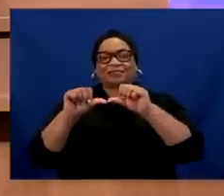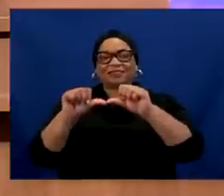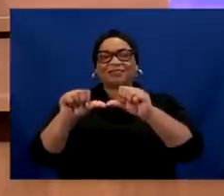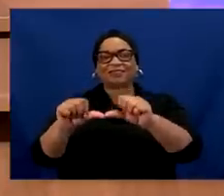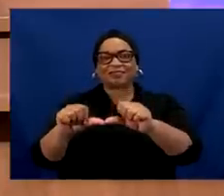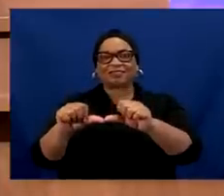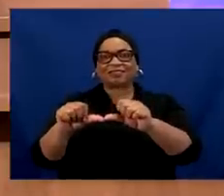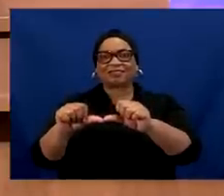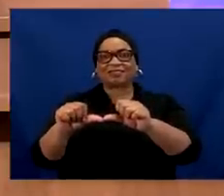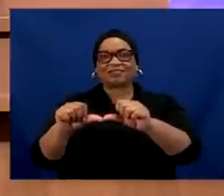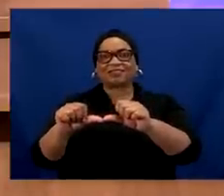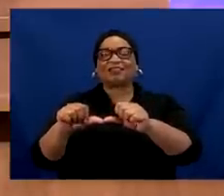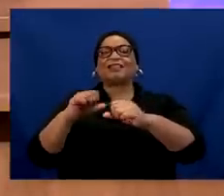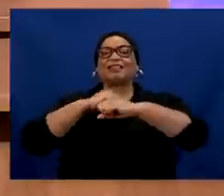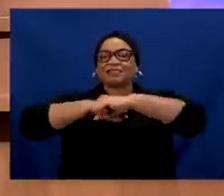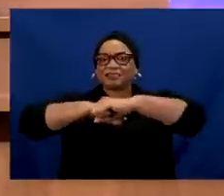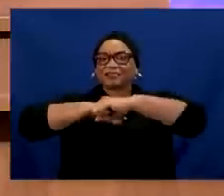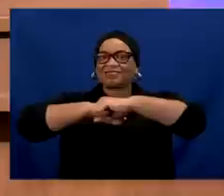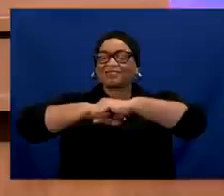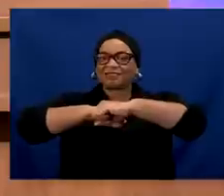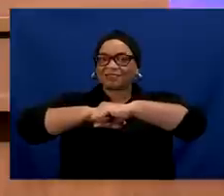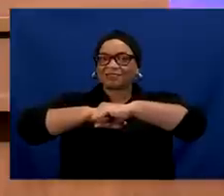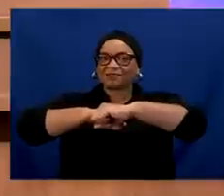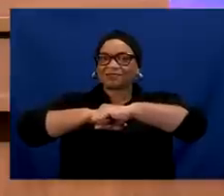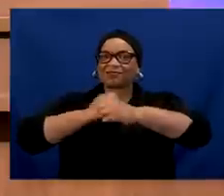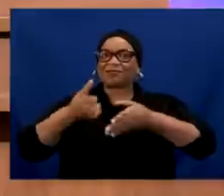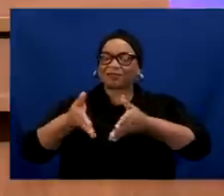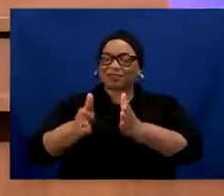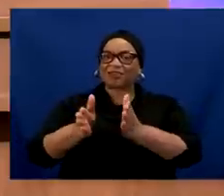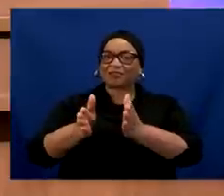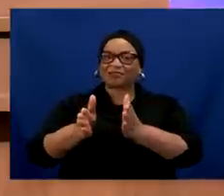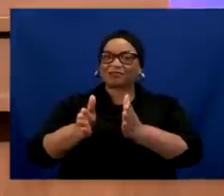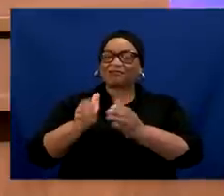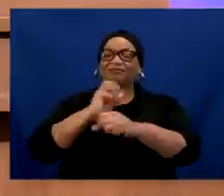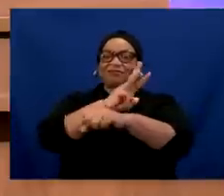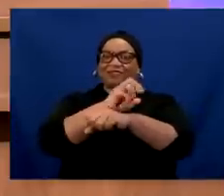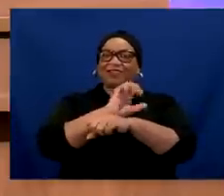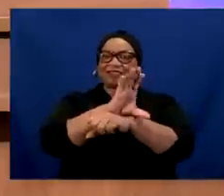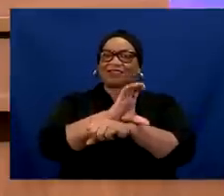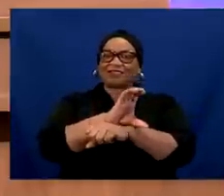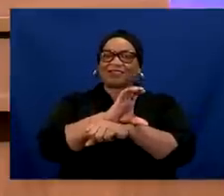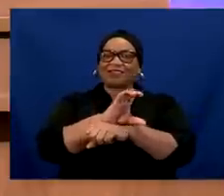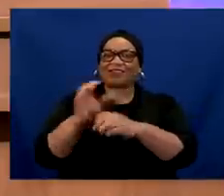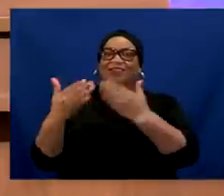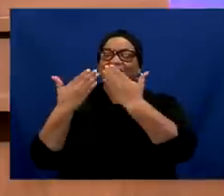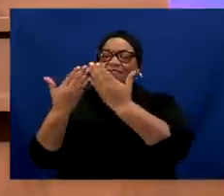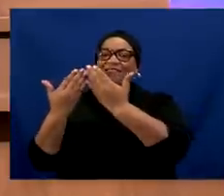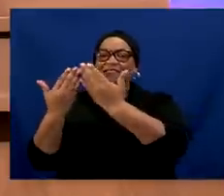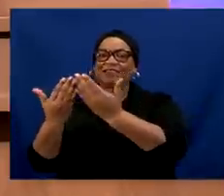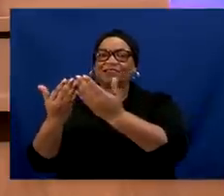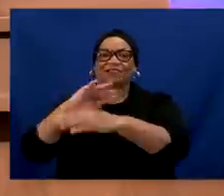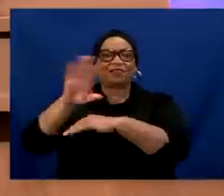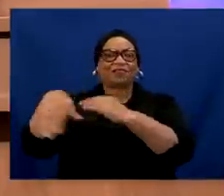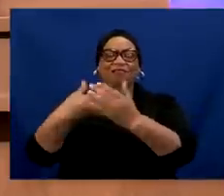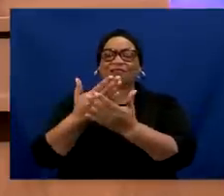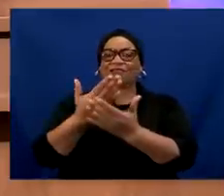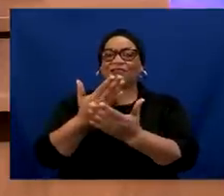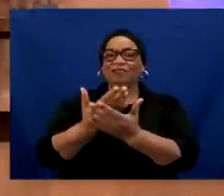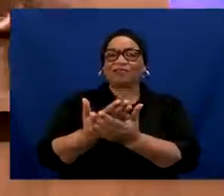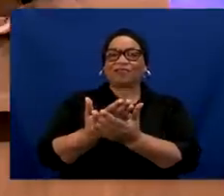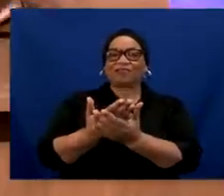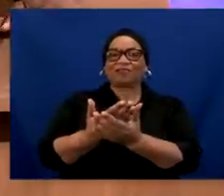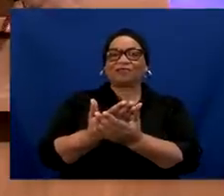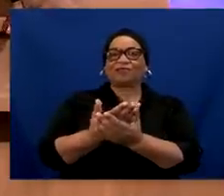to operate in safety at Wheeler Avenue Baptist Church. Thank you so much for all the ways by which you are complying with the